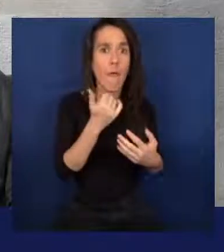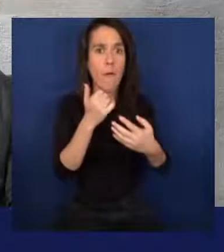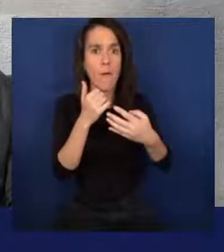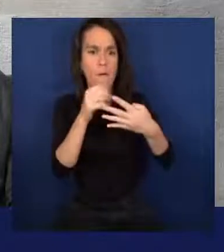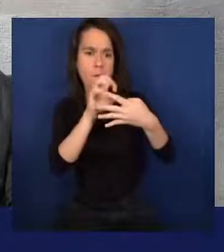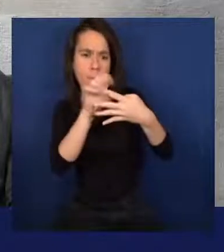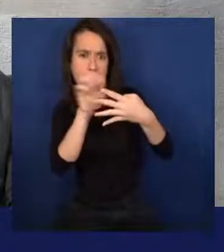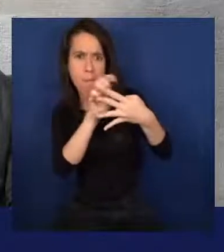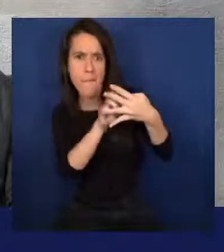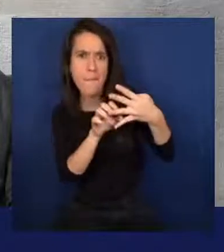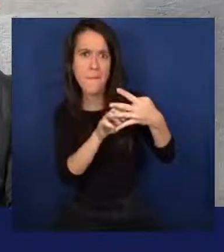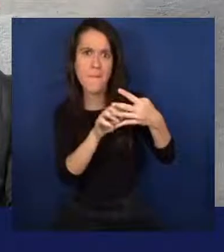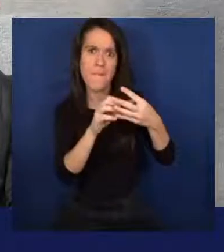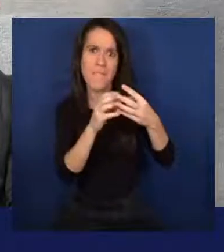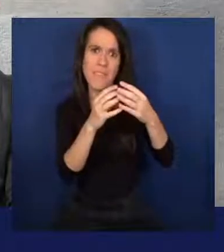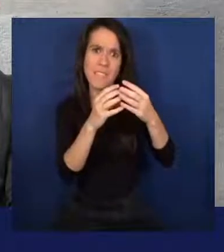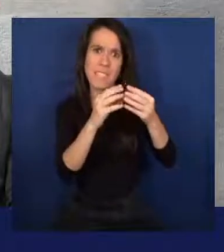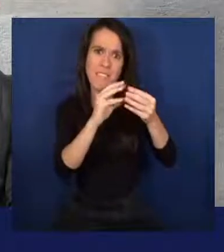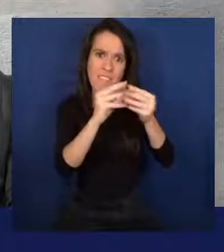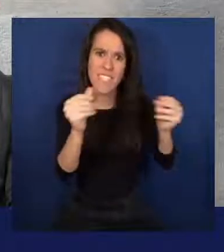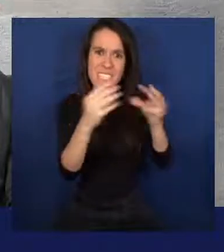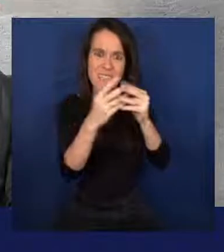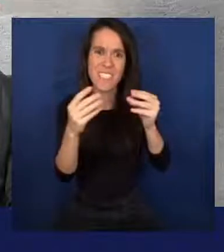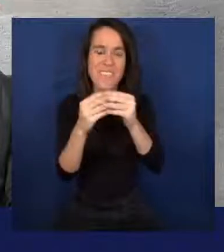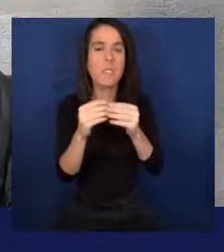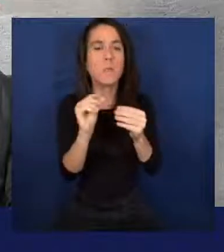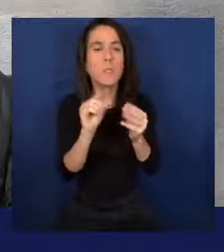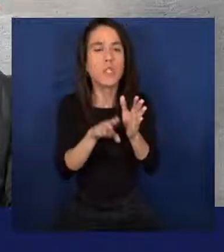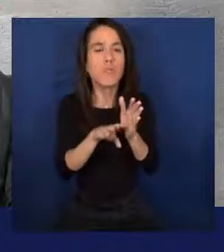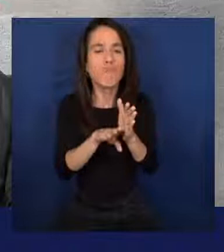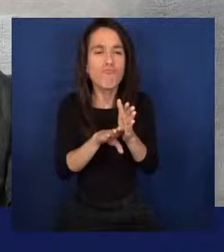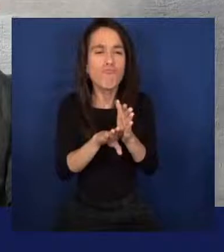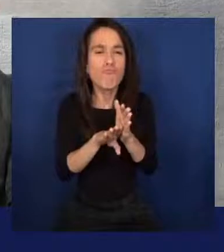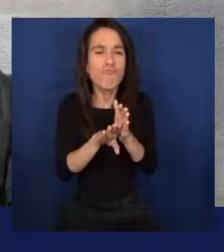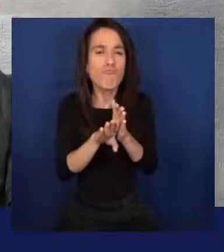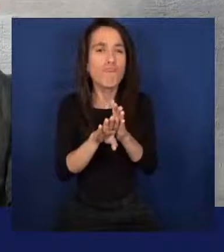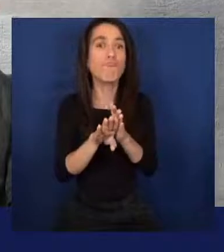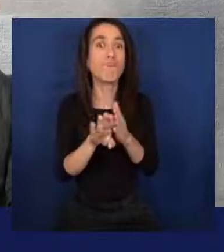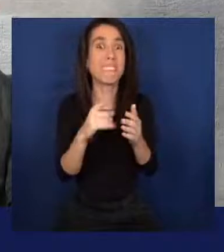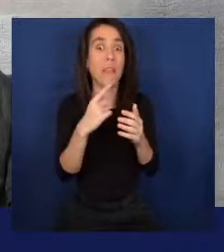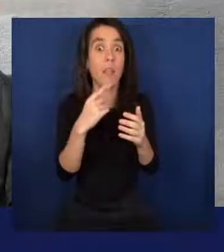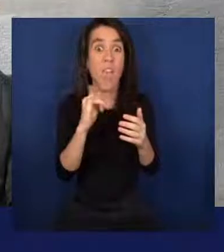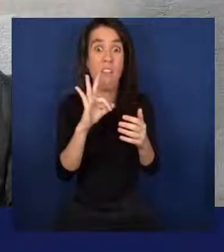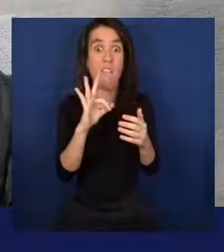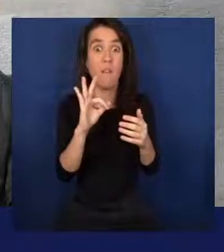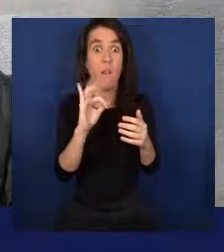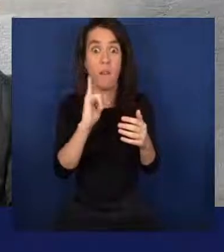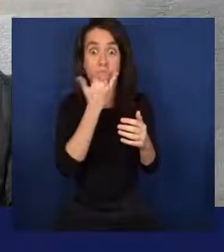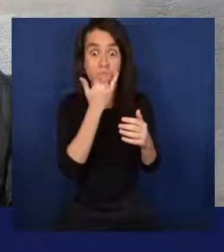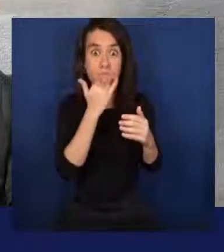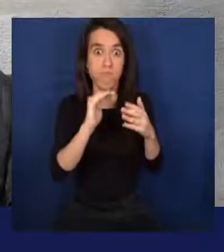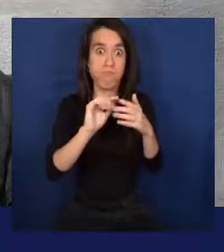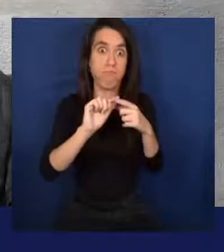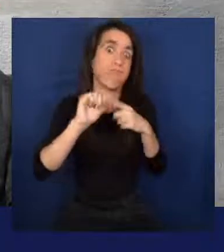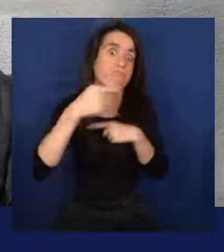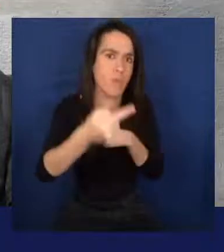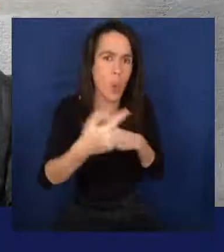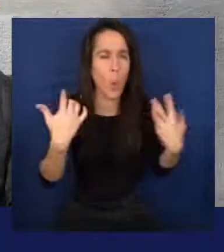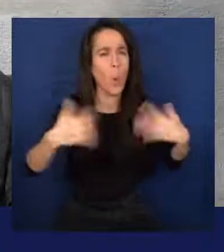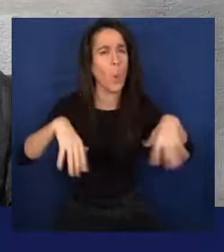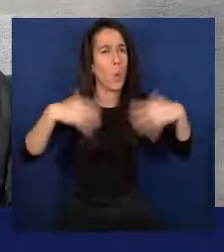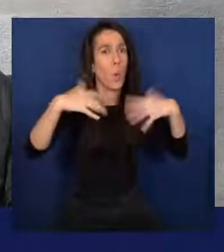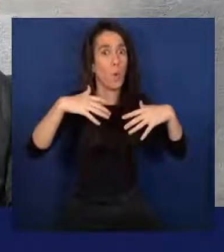innovates slowly, carefully, because the consequences of being wrong are serious. Software is running the